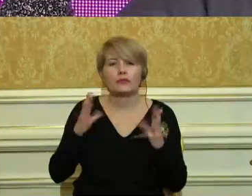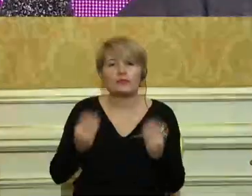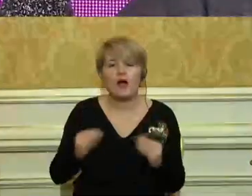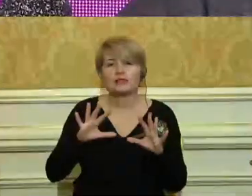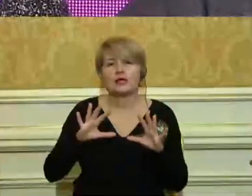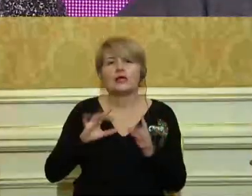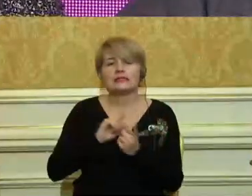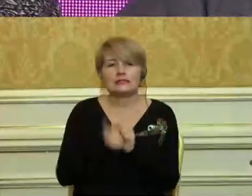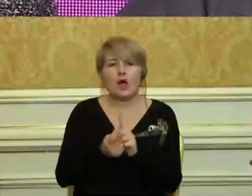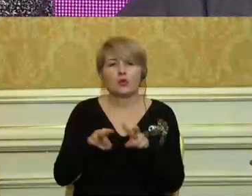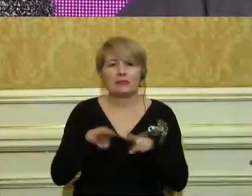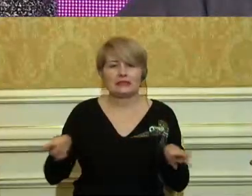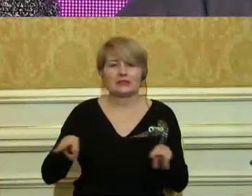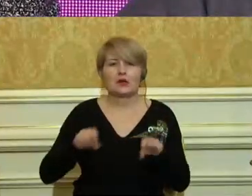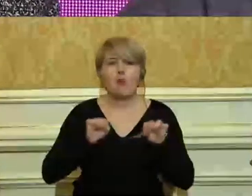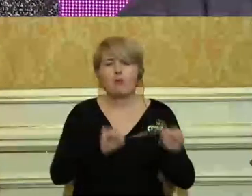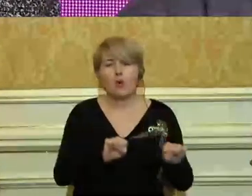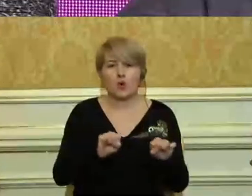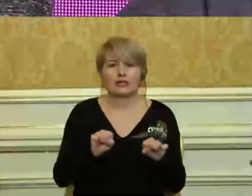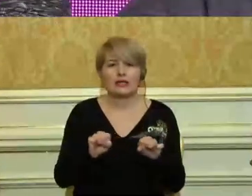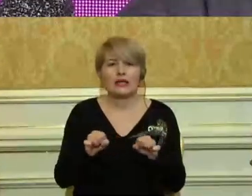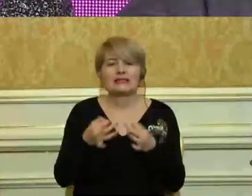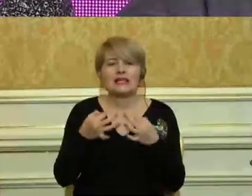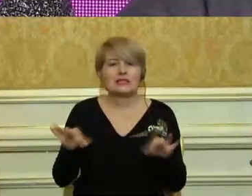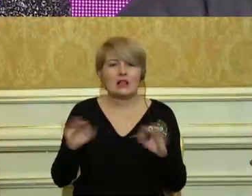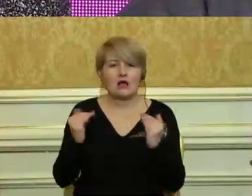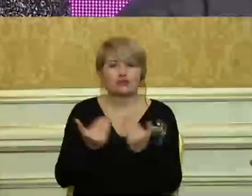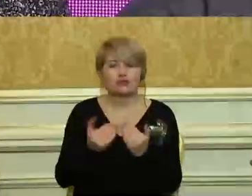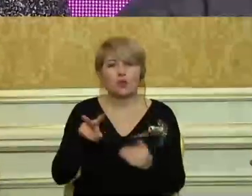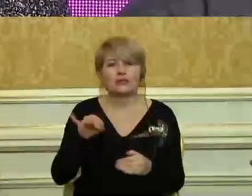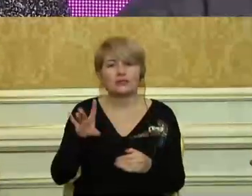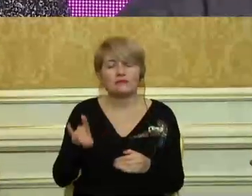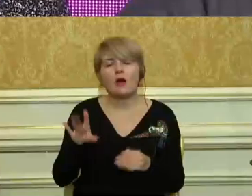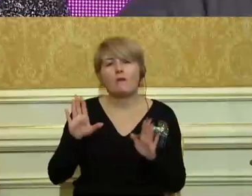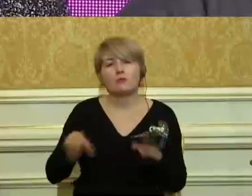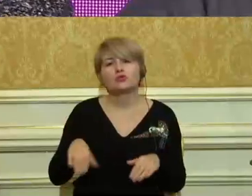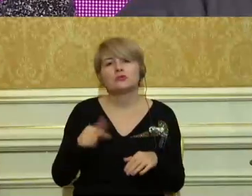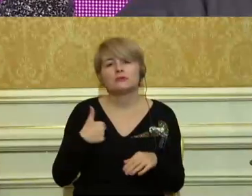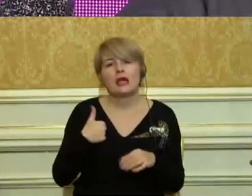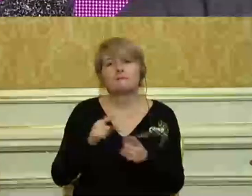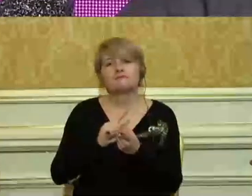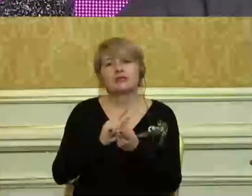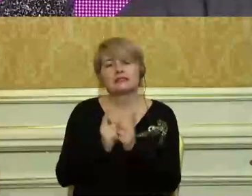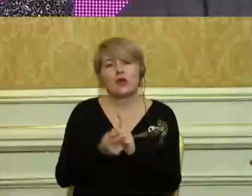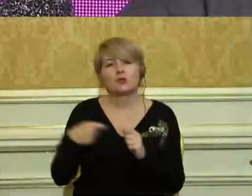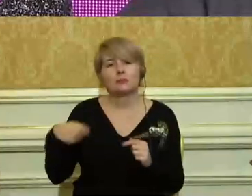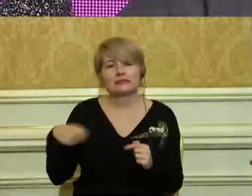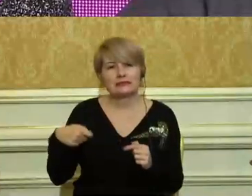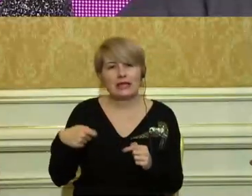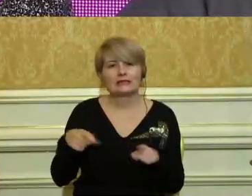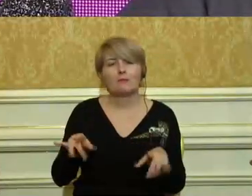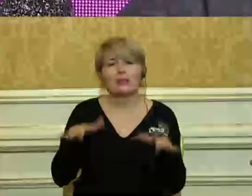Lithuania, that one day I will become the President of the NATO Parliamentary Assembly. But it happened.